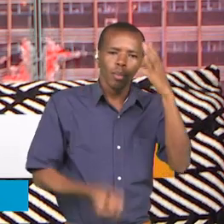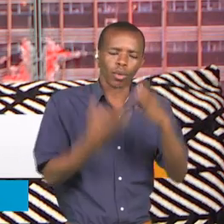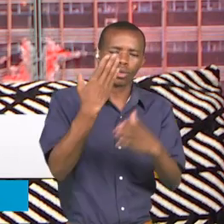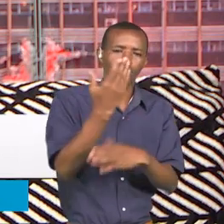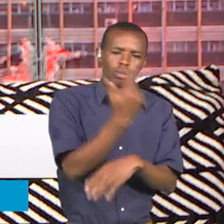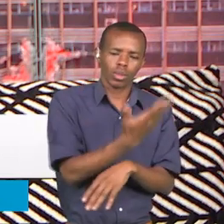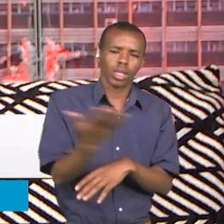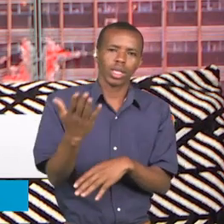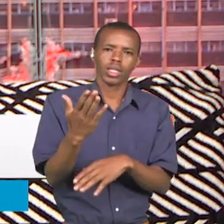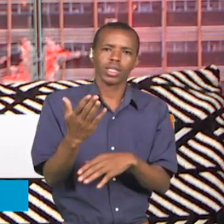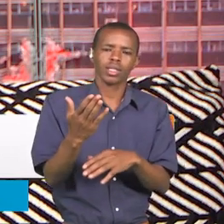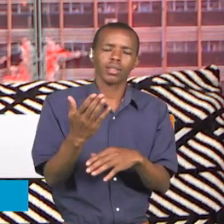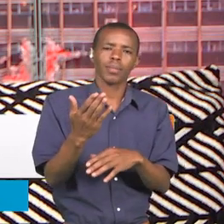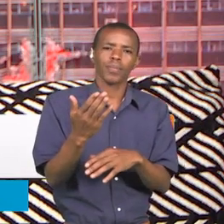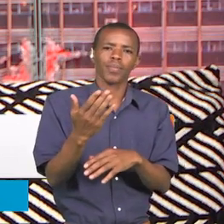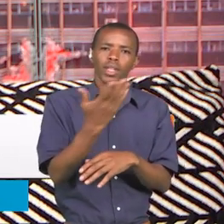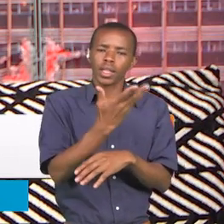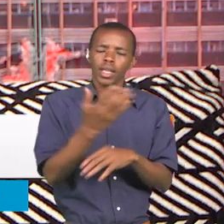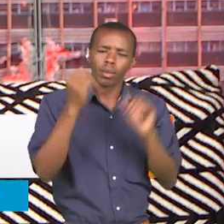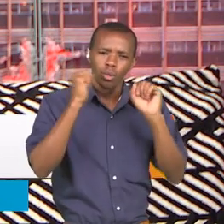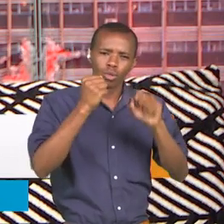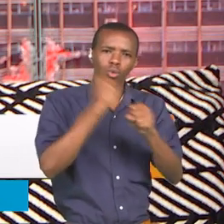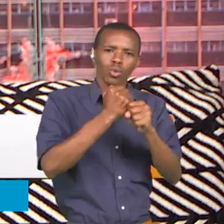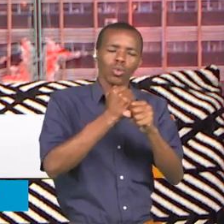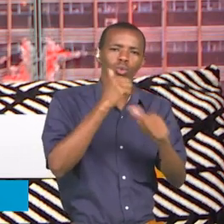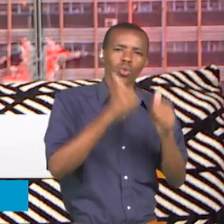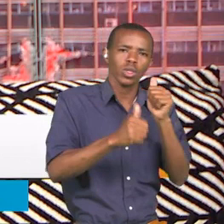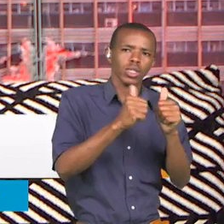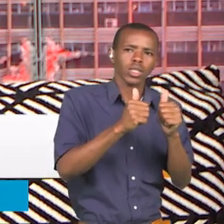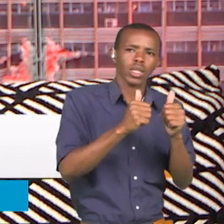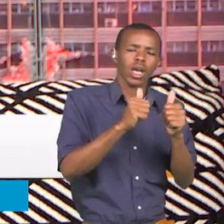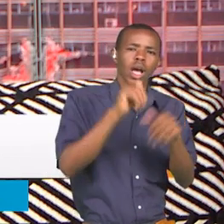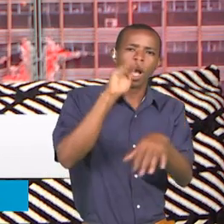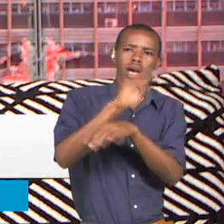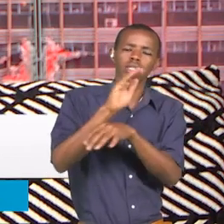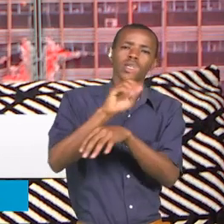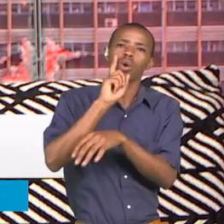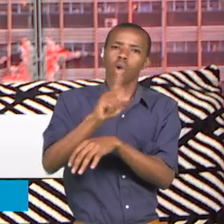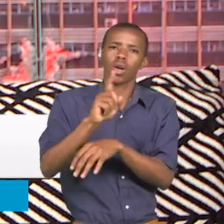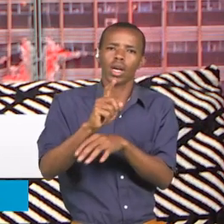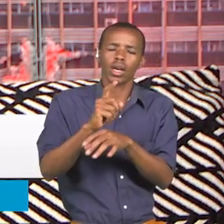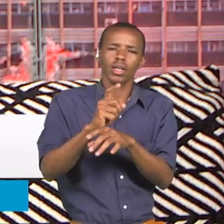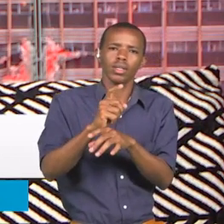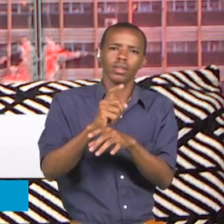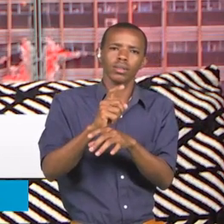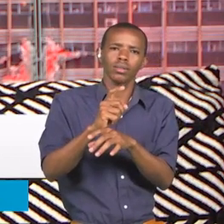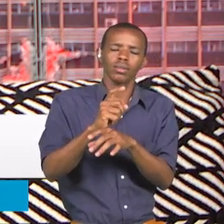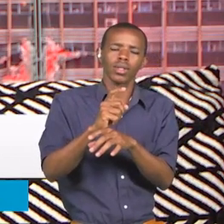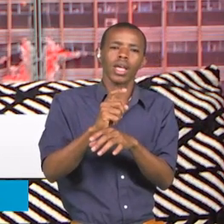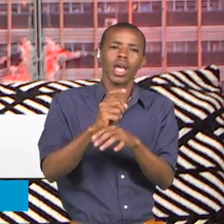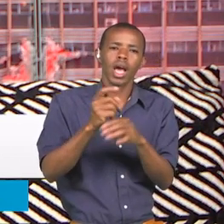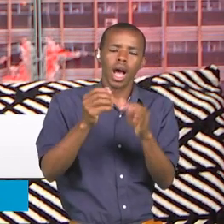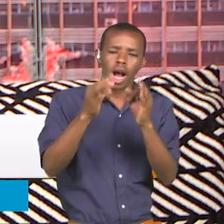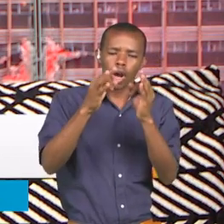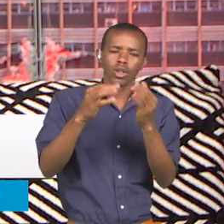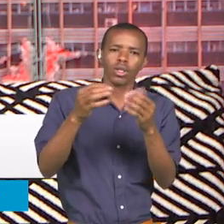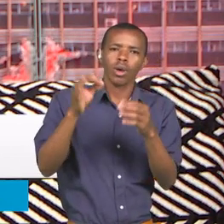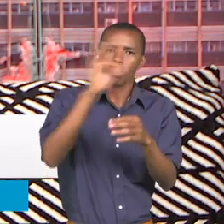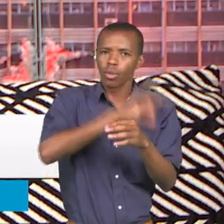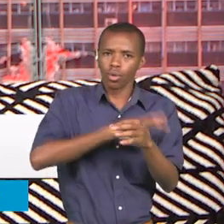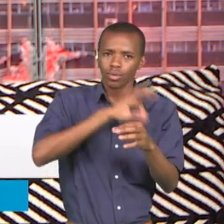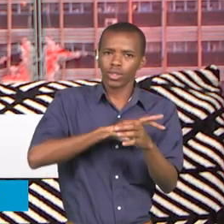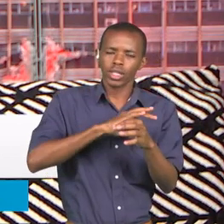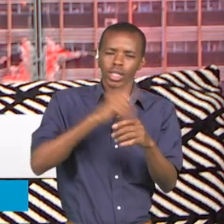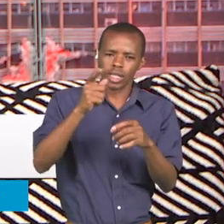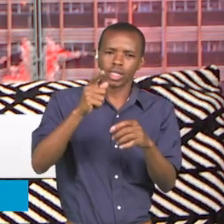items. Mm-hmm. The items themselves, there's something you can do that is called, you can ask for an order for account for profits. Okay. So that whatever profits they